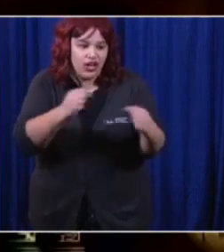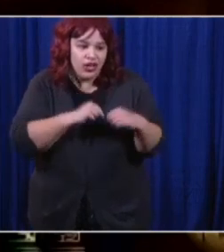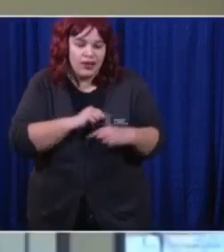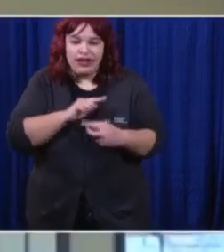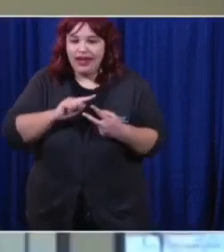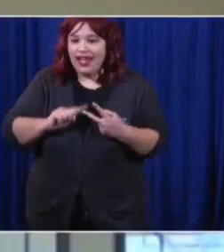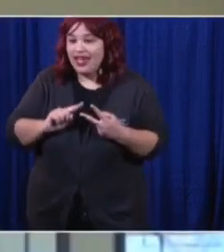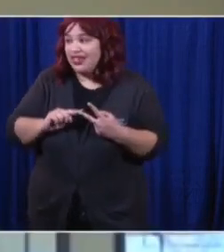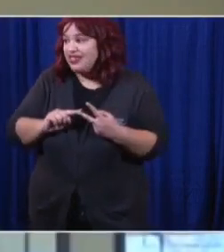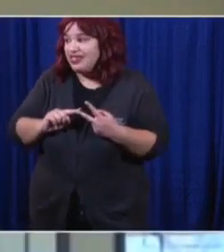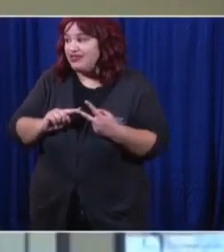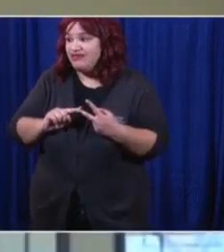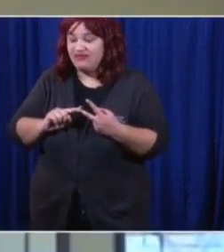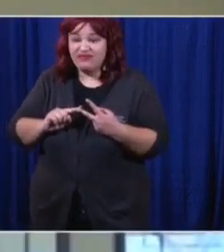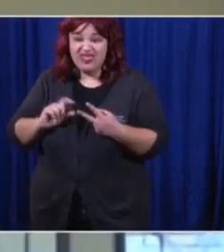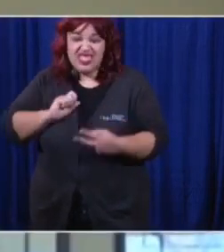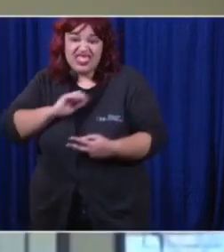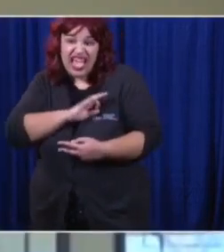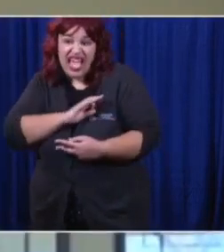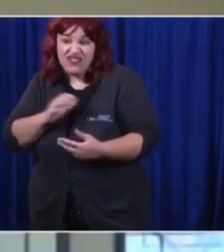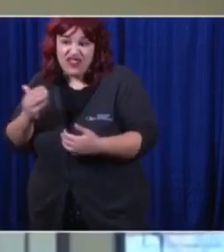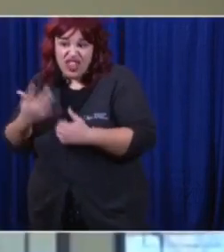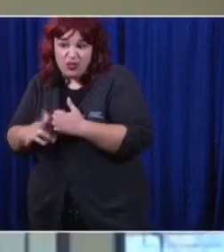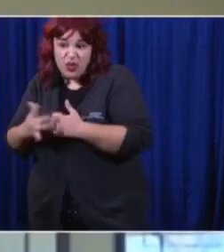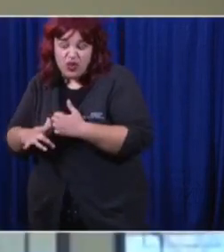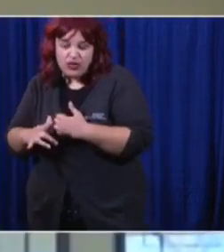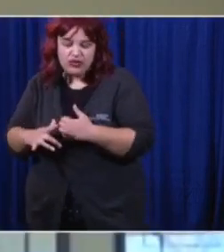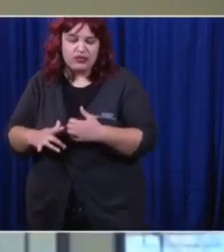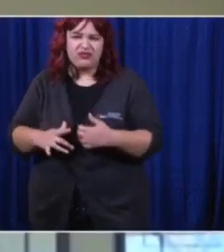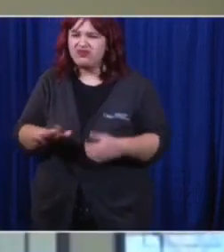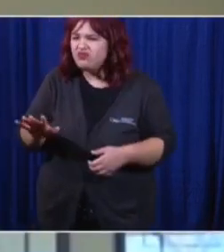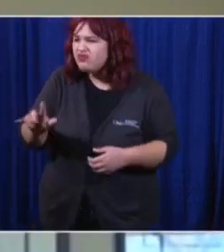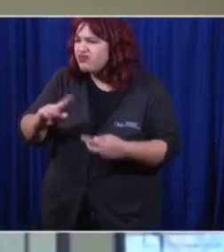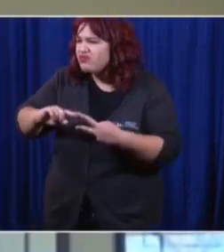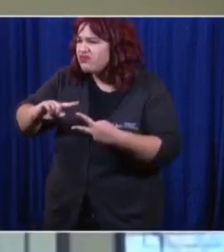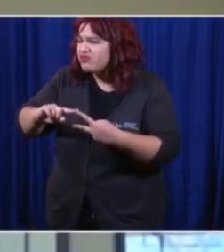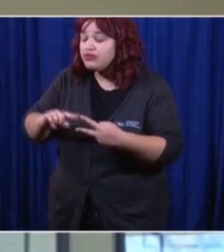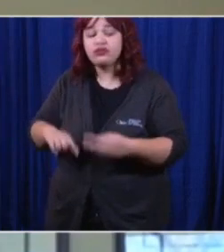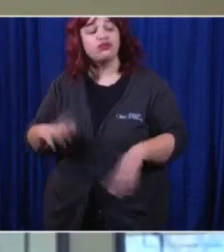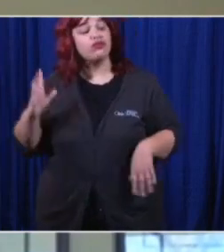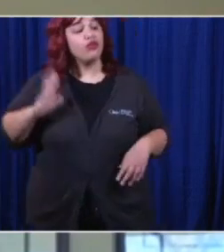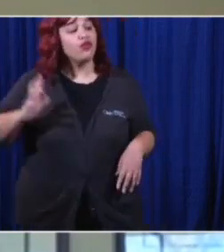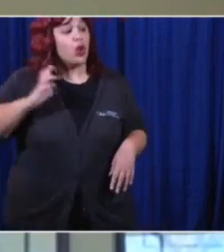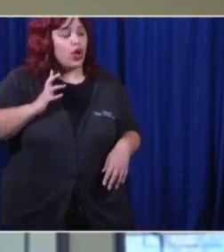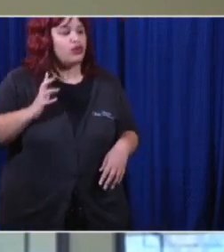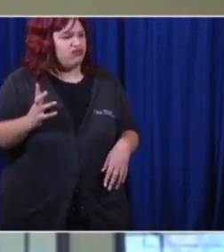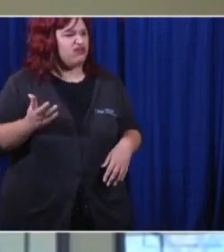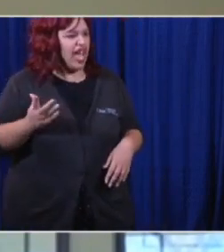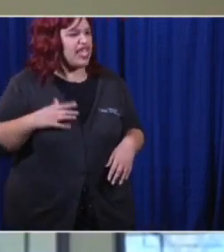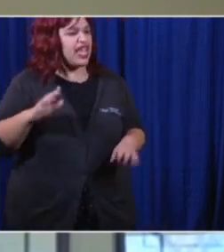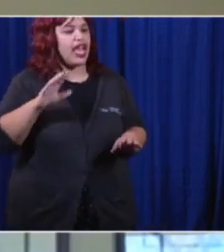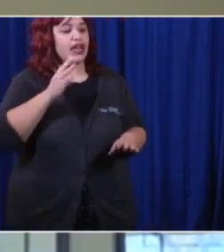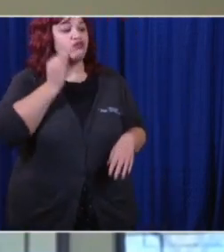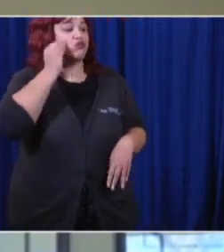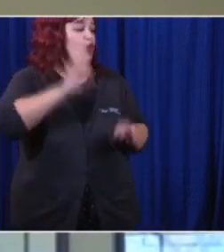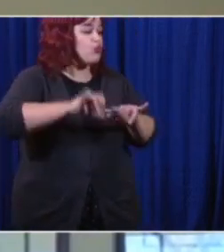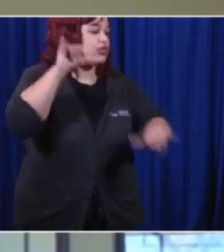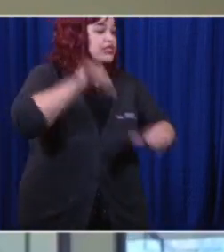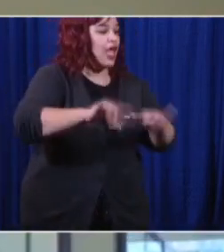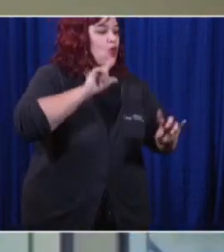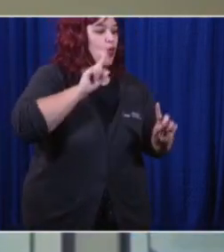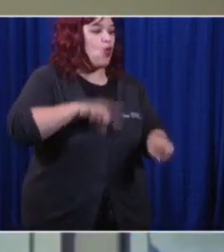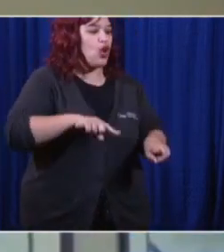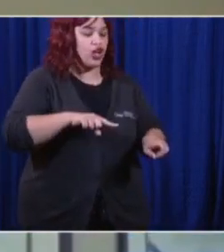Kevin? Early on, we had a stay-at-home order, and do you think now, because we have larger cases, do you think that would be effective in reducing the